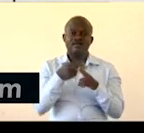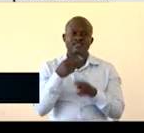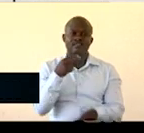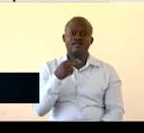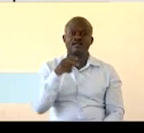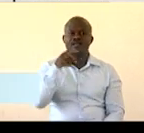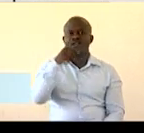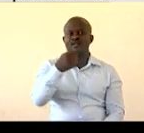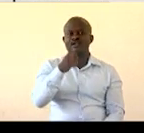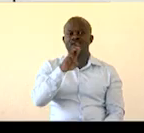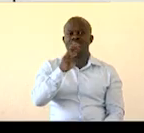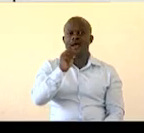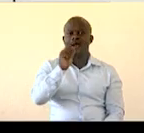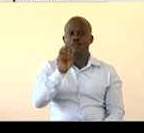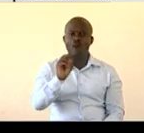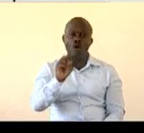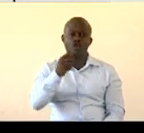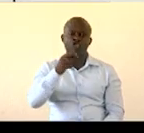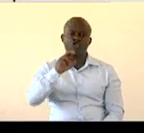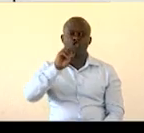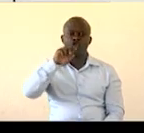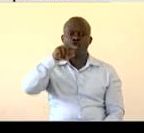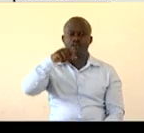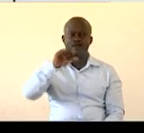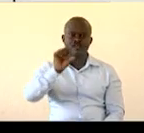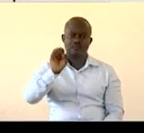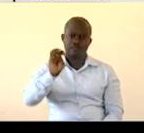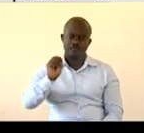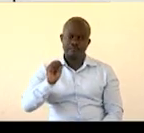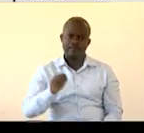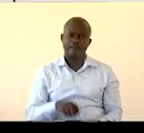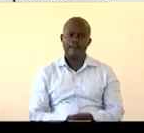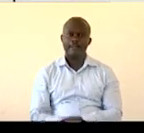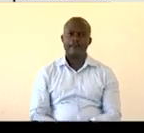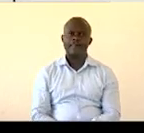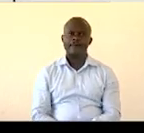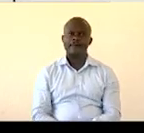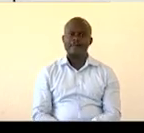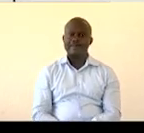we call thermotropism. Number 4,